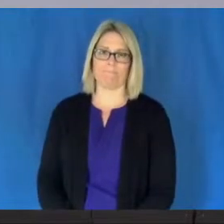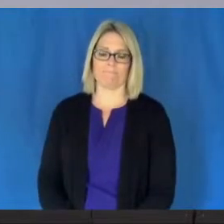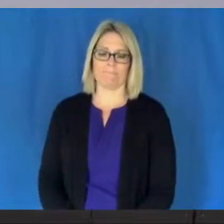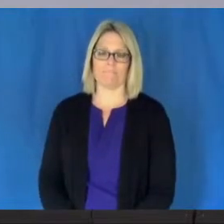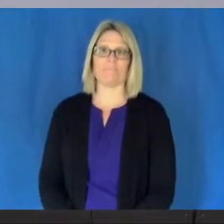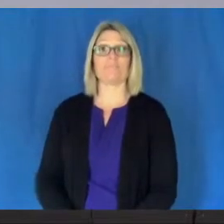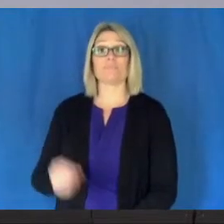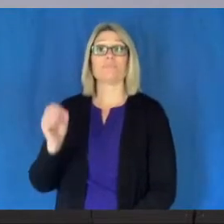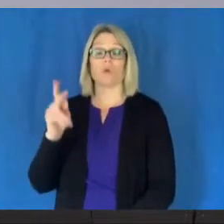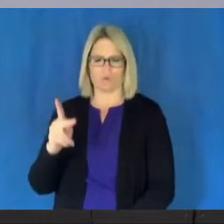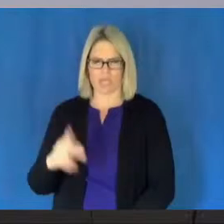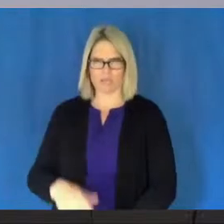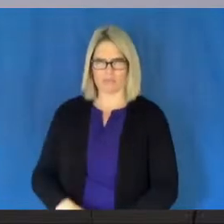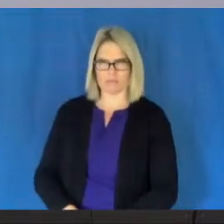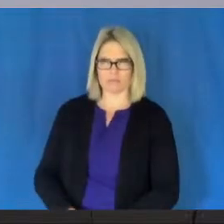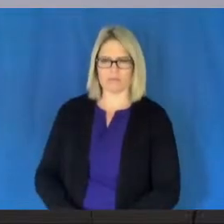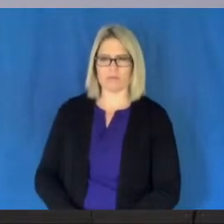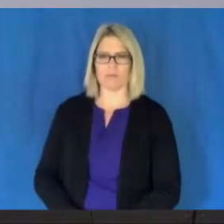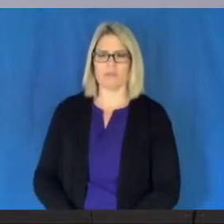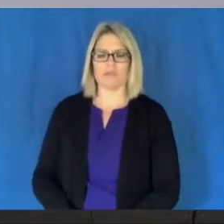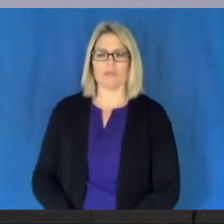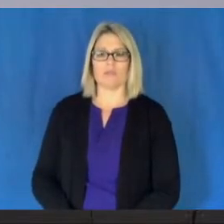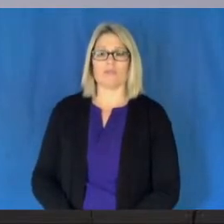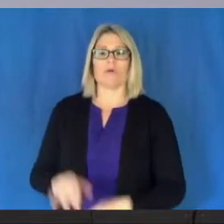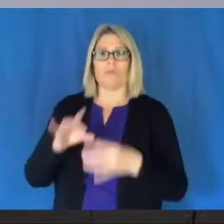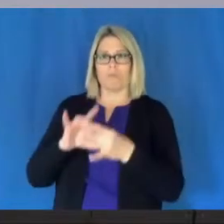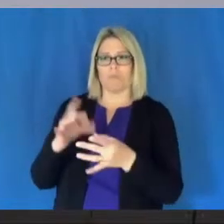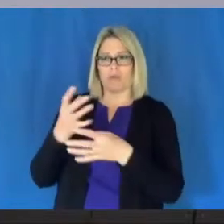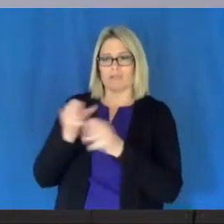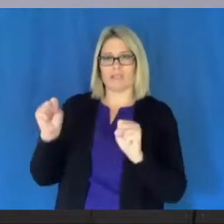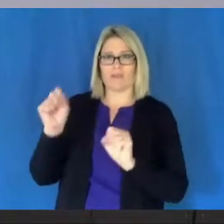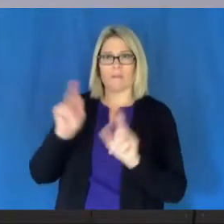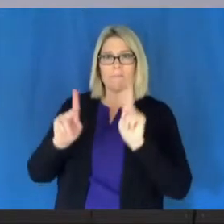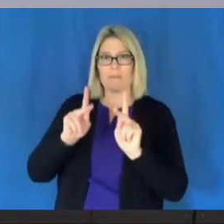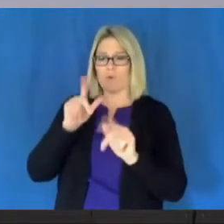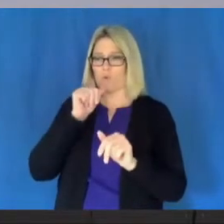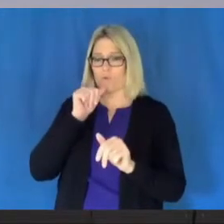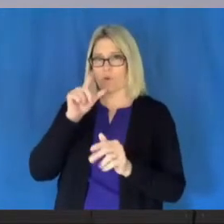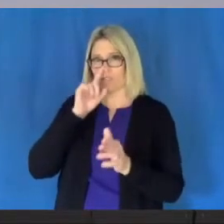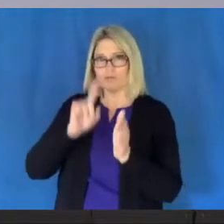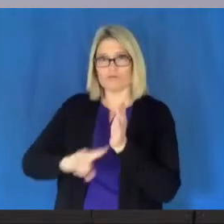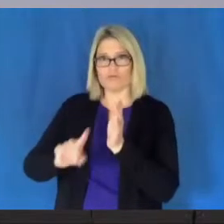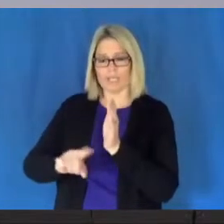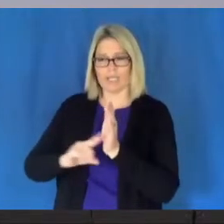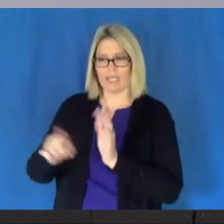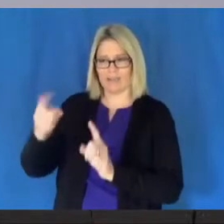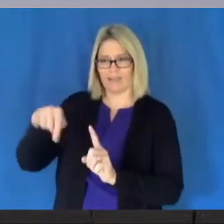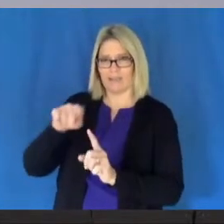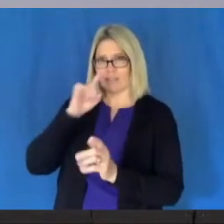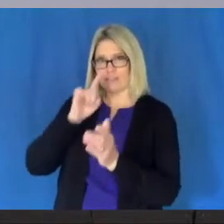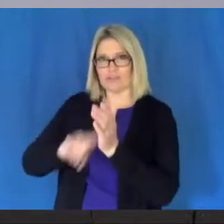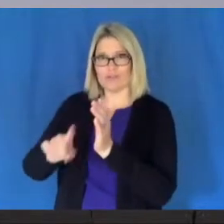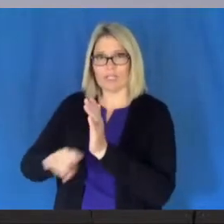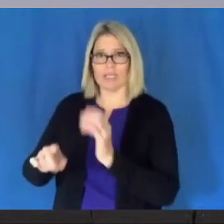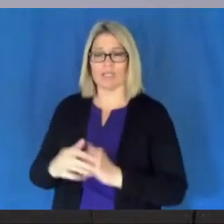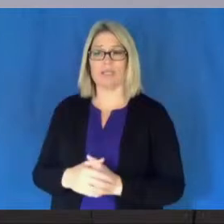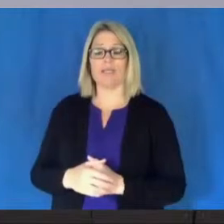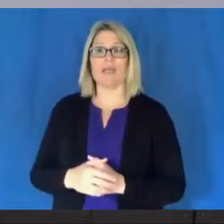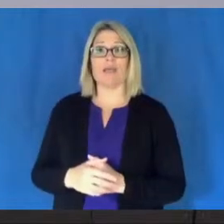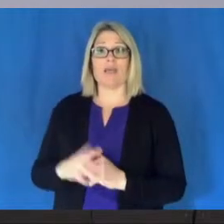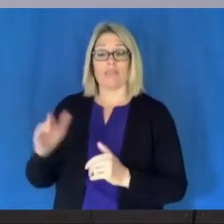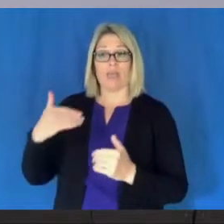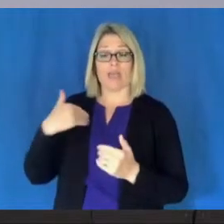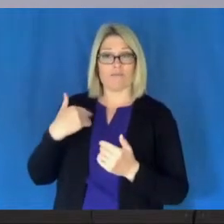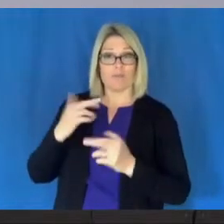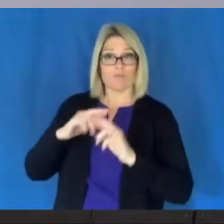Okay, and I guess thinking of the safety of the people checking on these things, is there, you say that the procedure's in